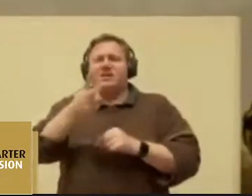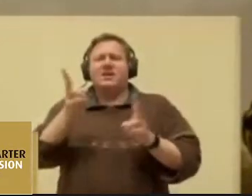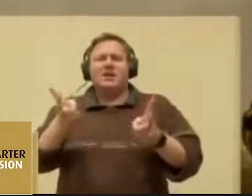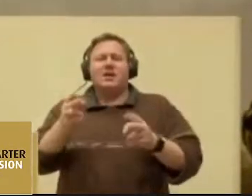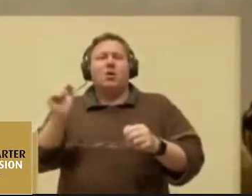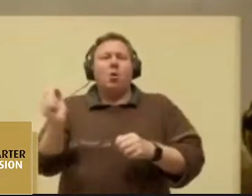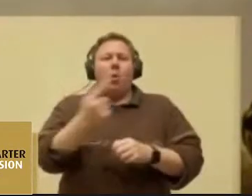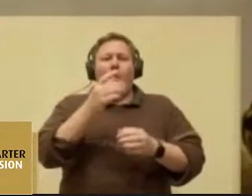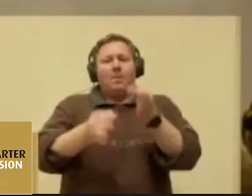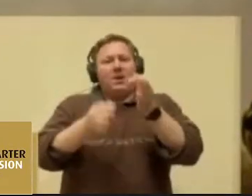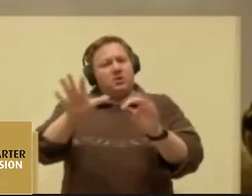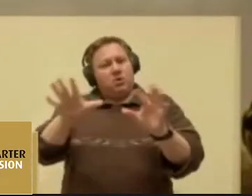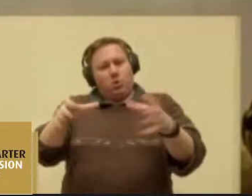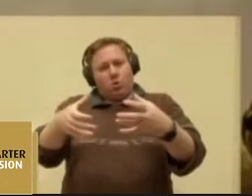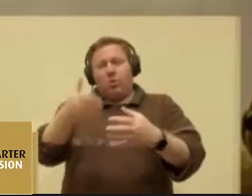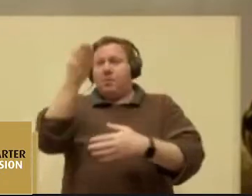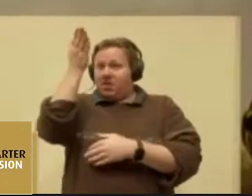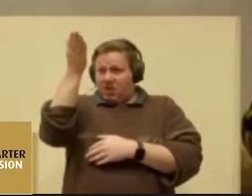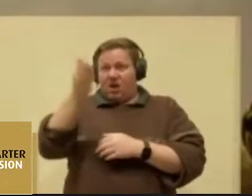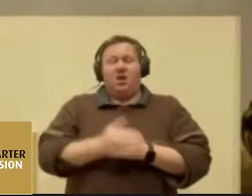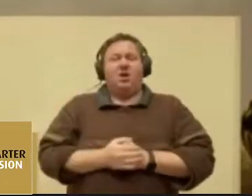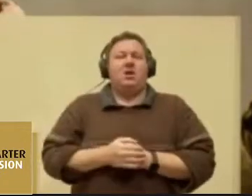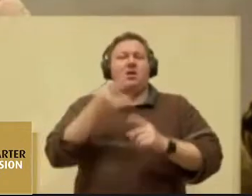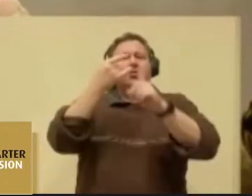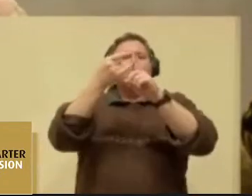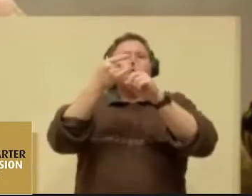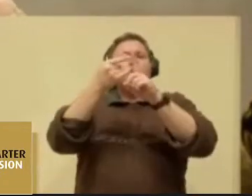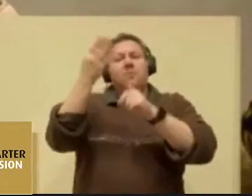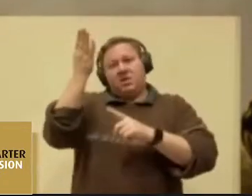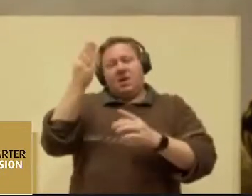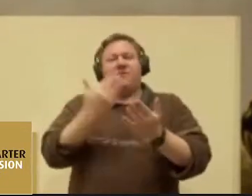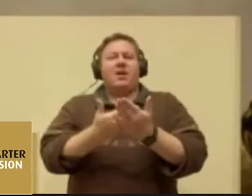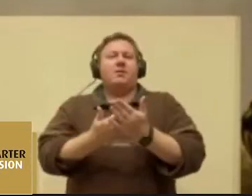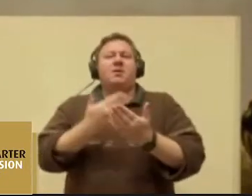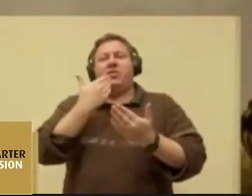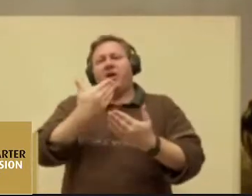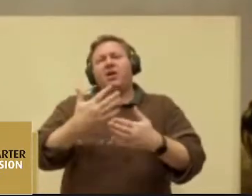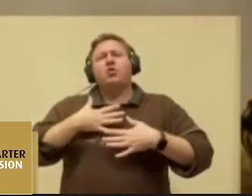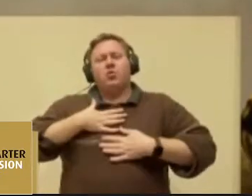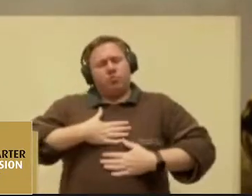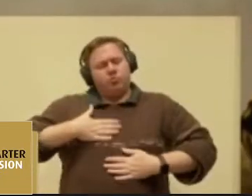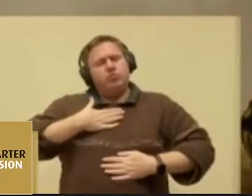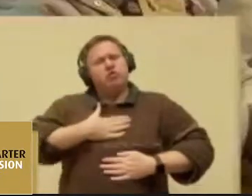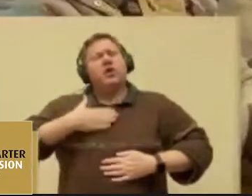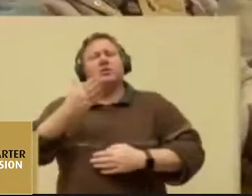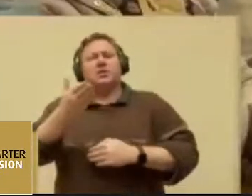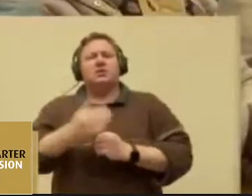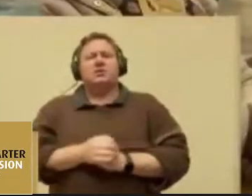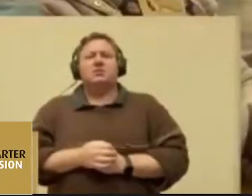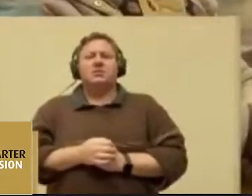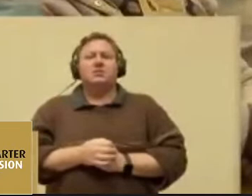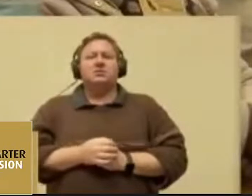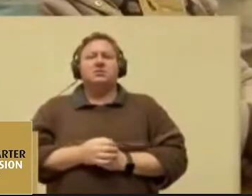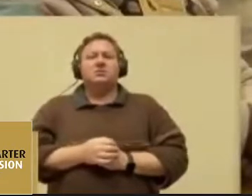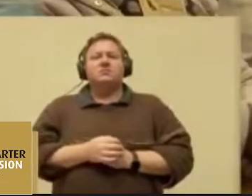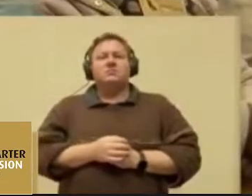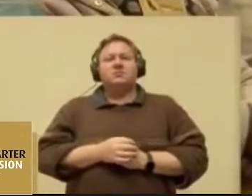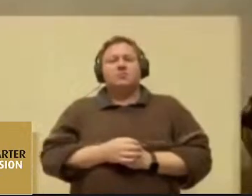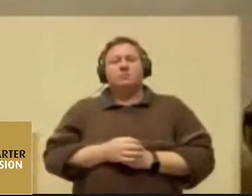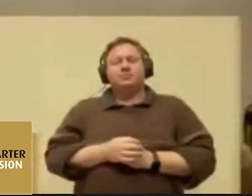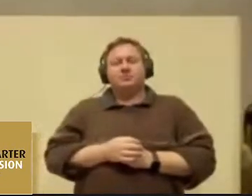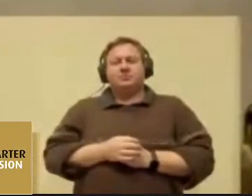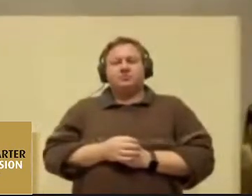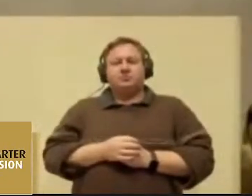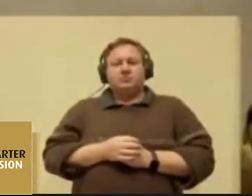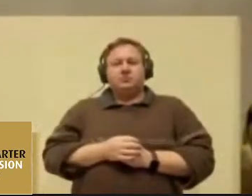parties they were on the platform and we appreciate that we really appreciate that i